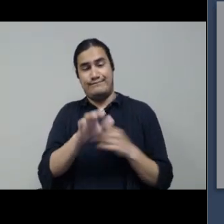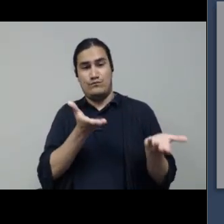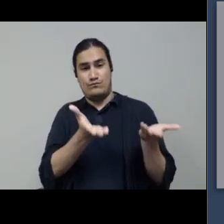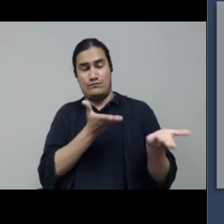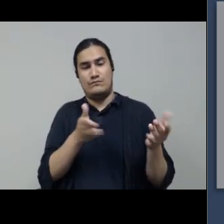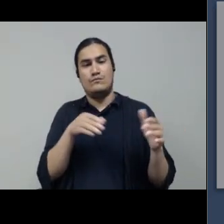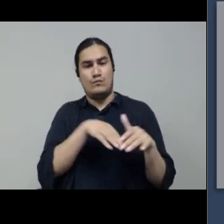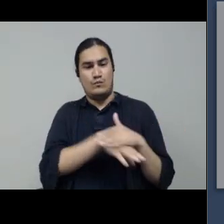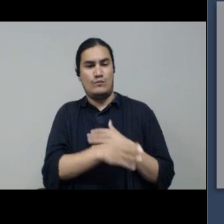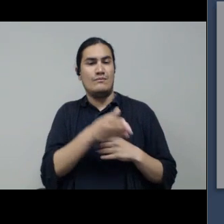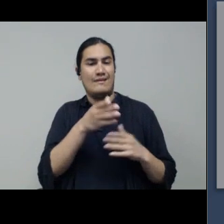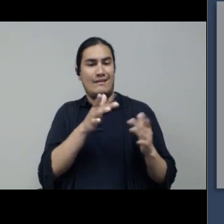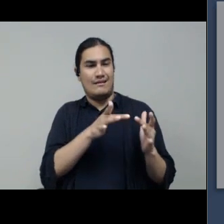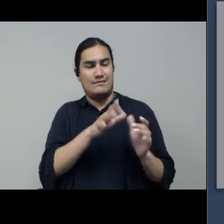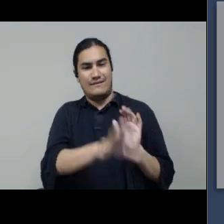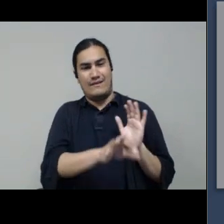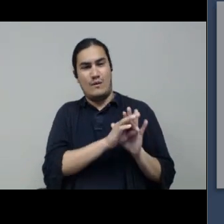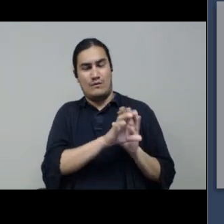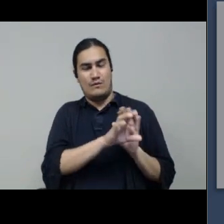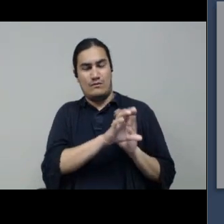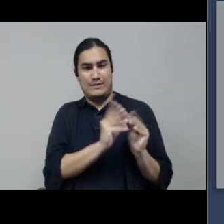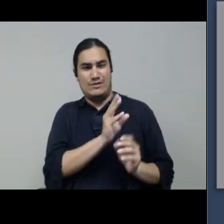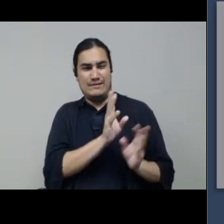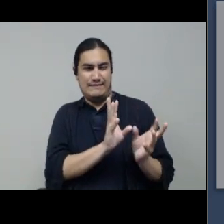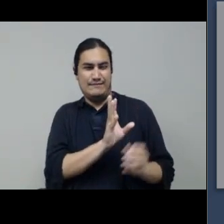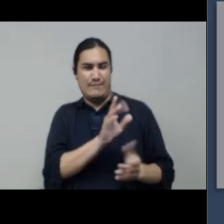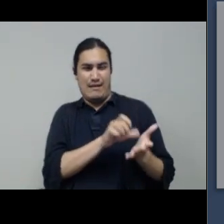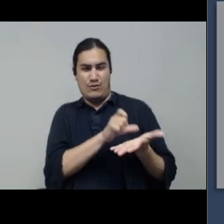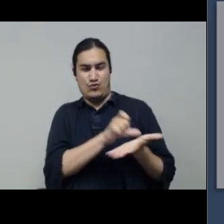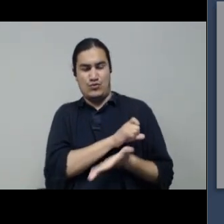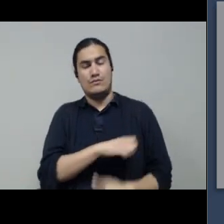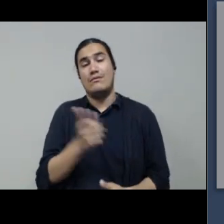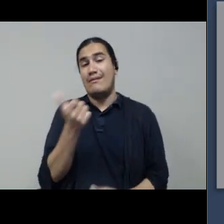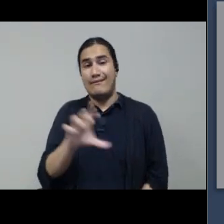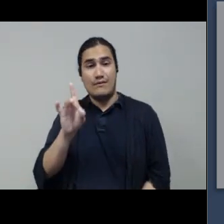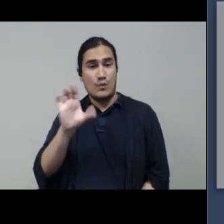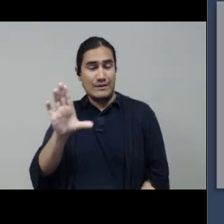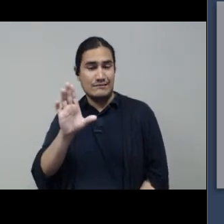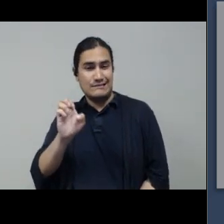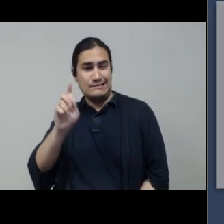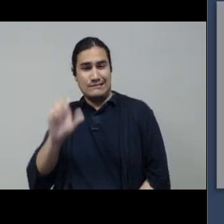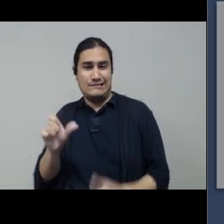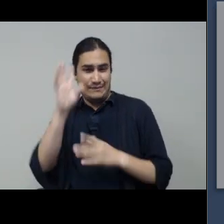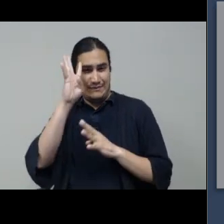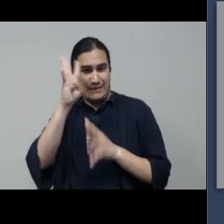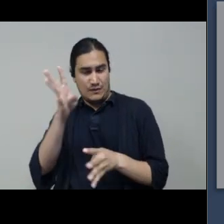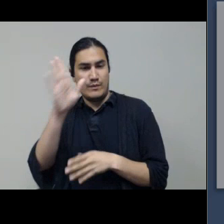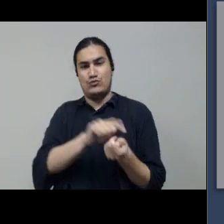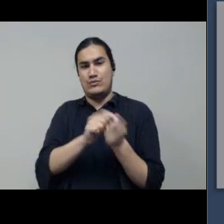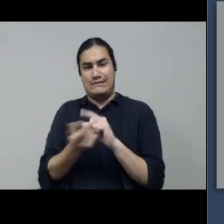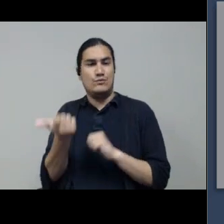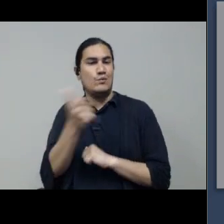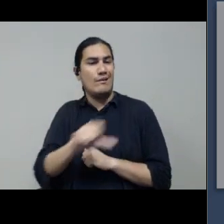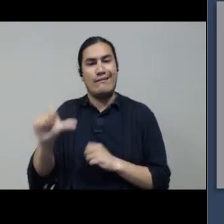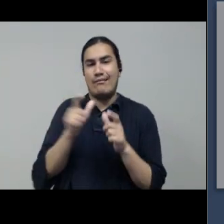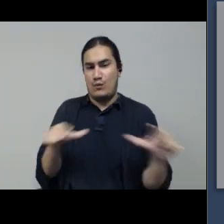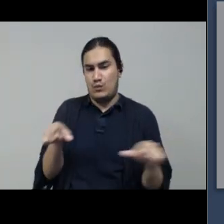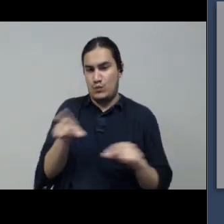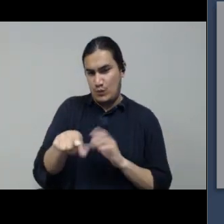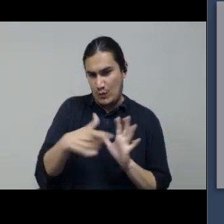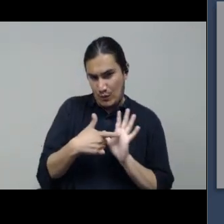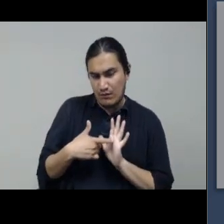found on the Commission meetings page. Any document the CTC creates can be translated into any language you need.